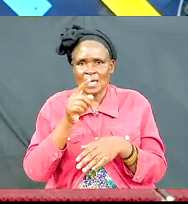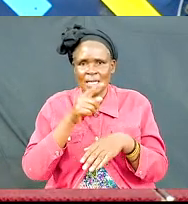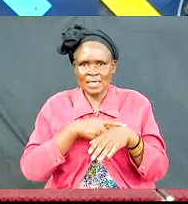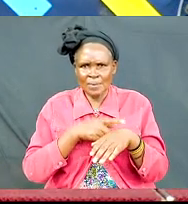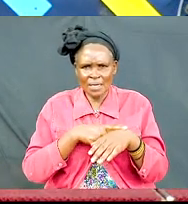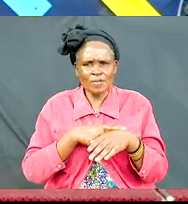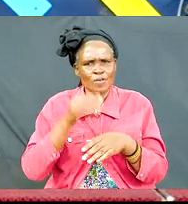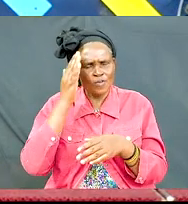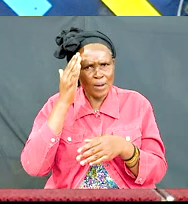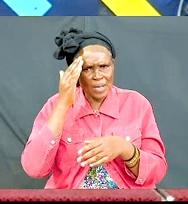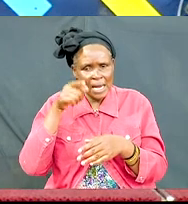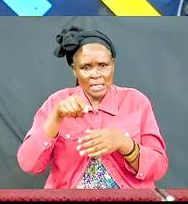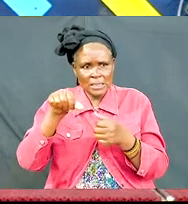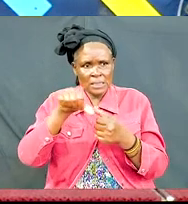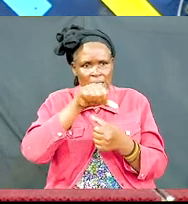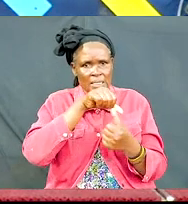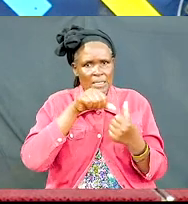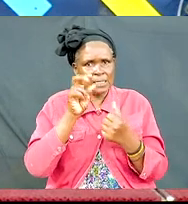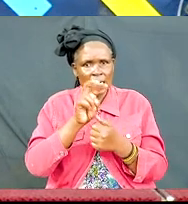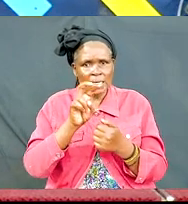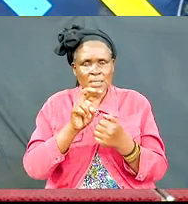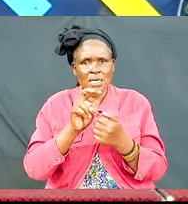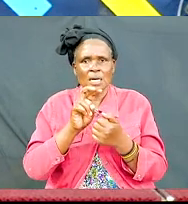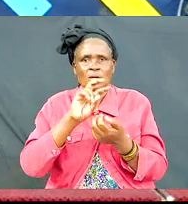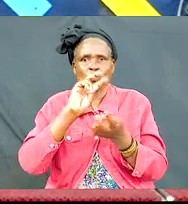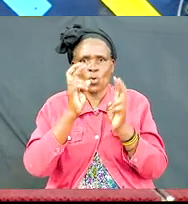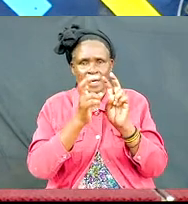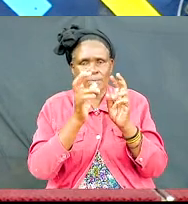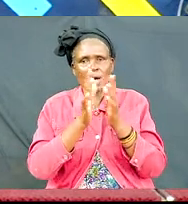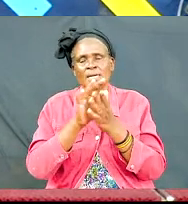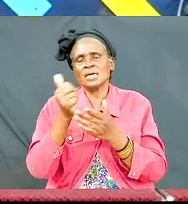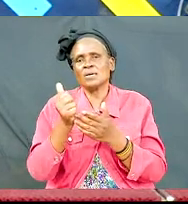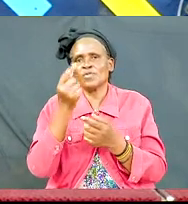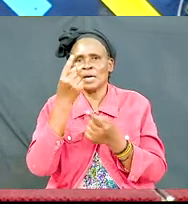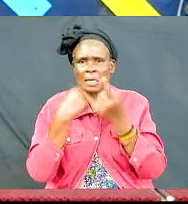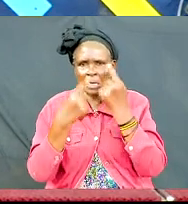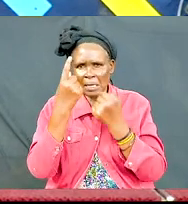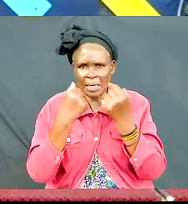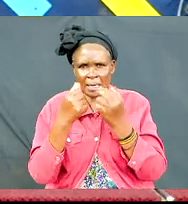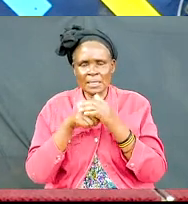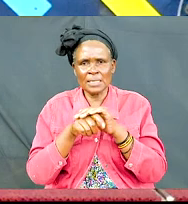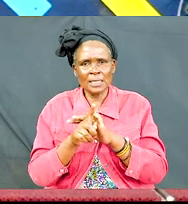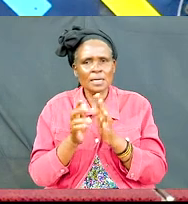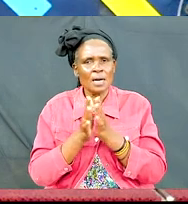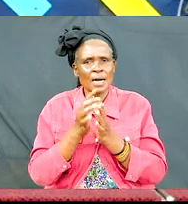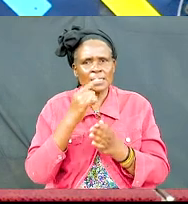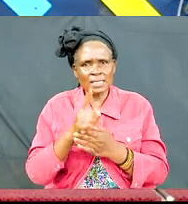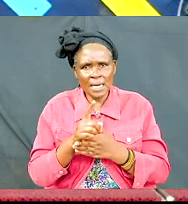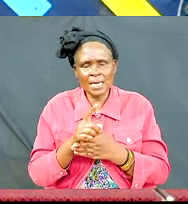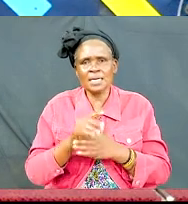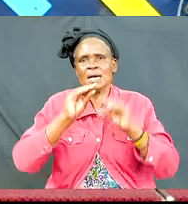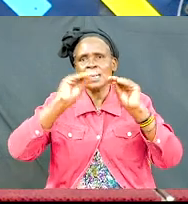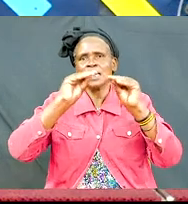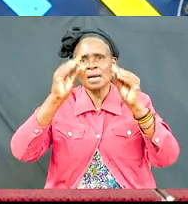familiar. She turned toward him and even cried in Aramaic, saying, Rabboni,